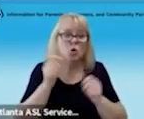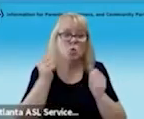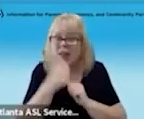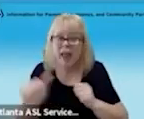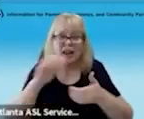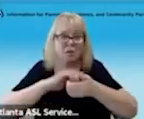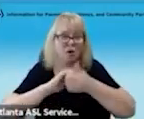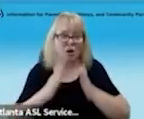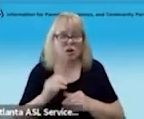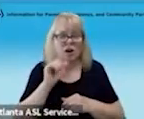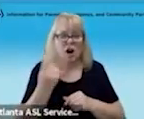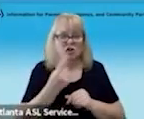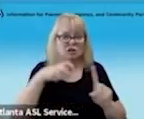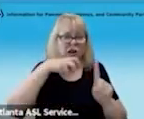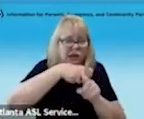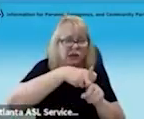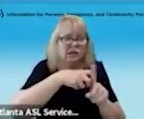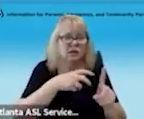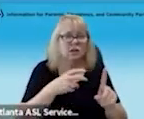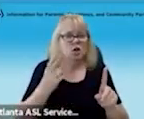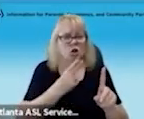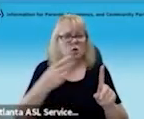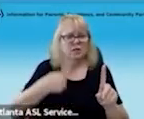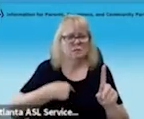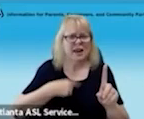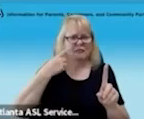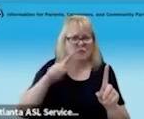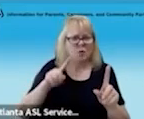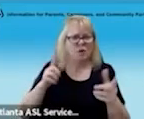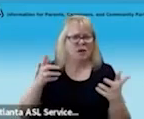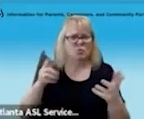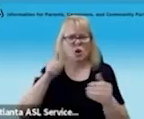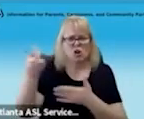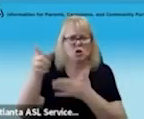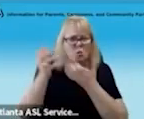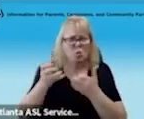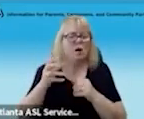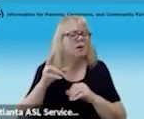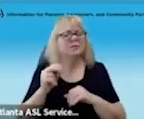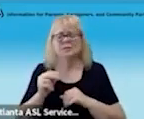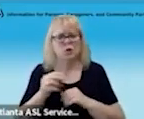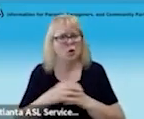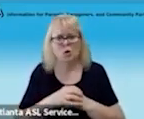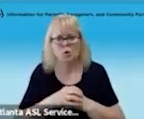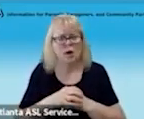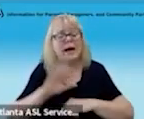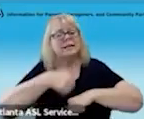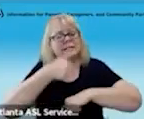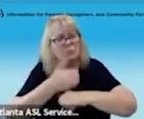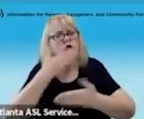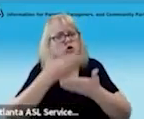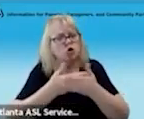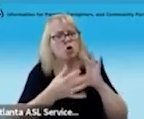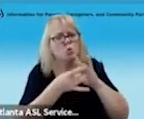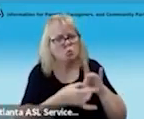your faith-based community, as opposed to just always going to them when you want something from them. That's true with any partner. No one